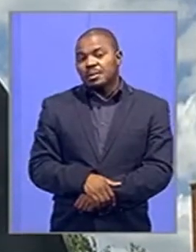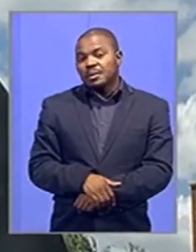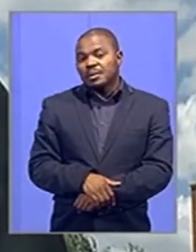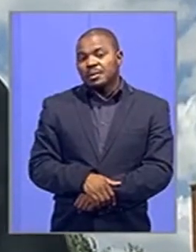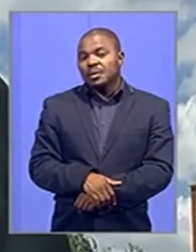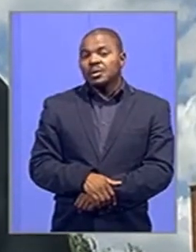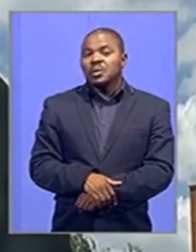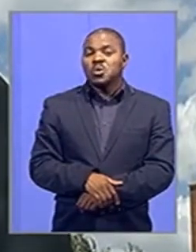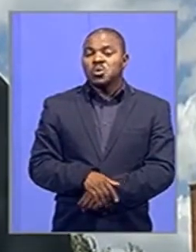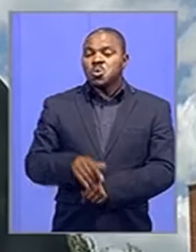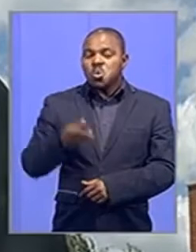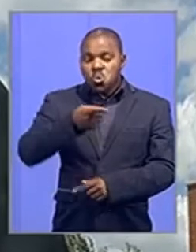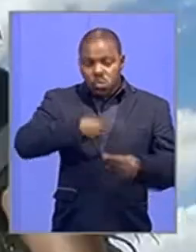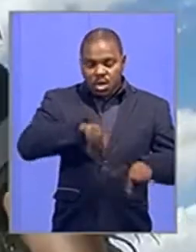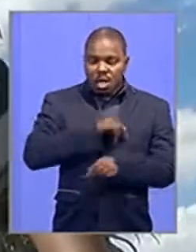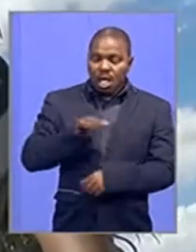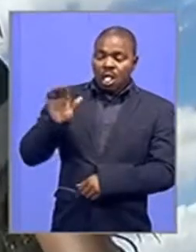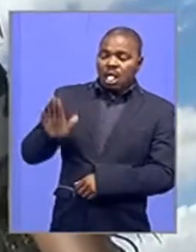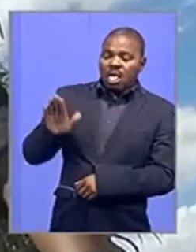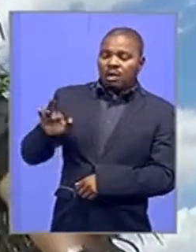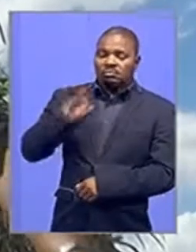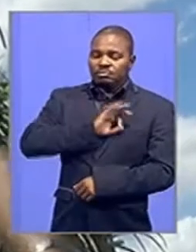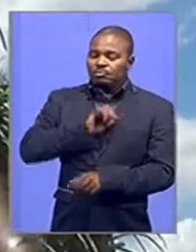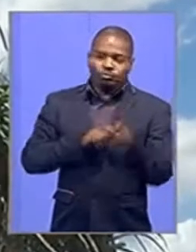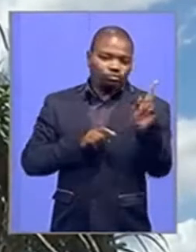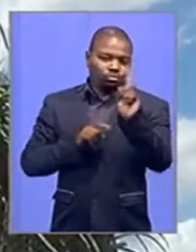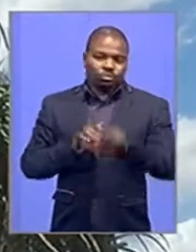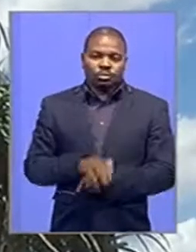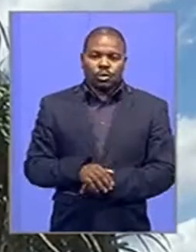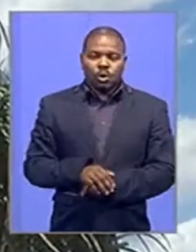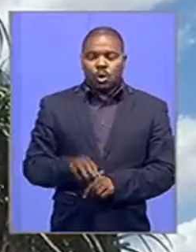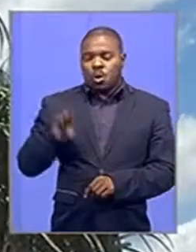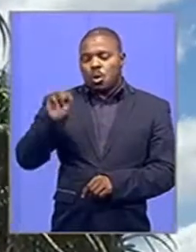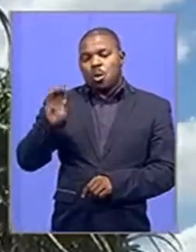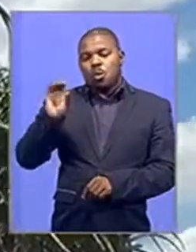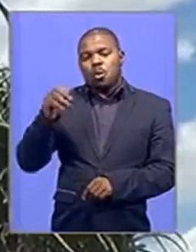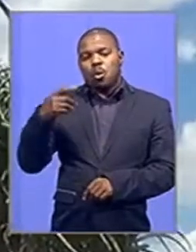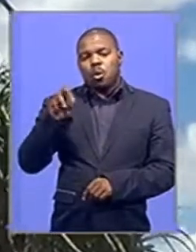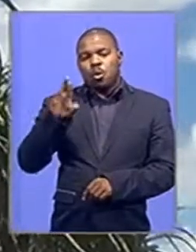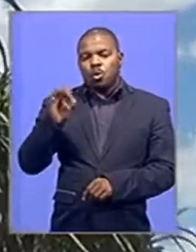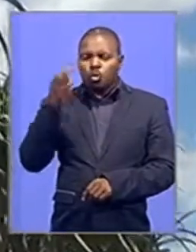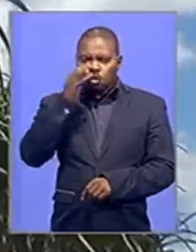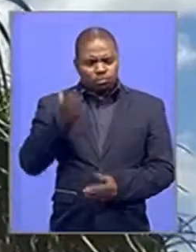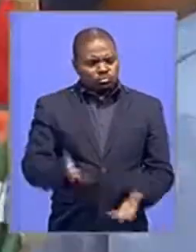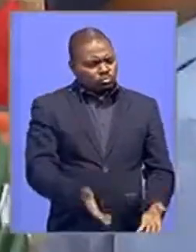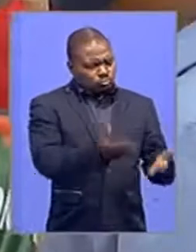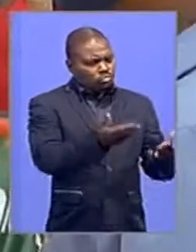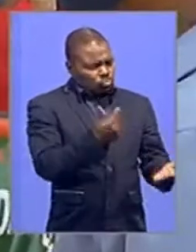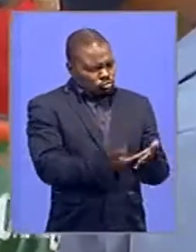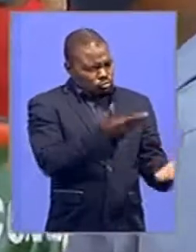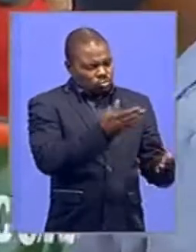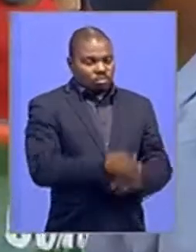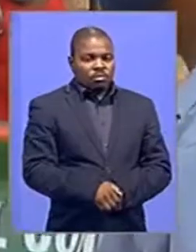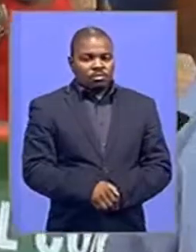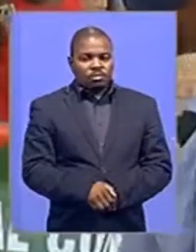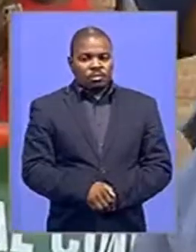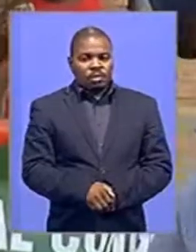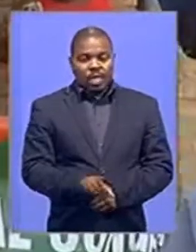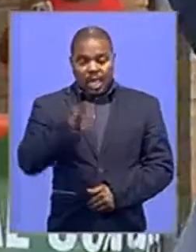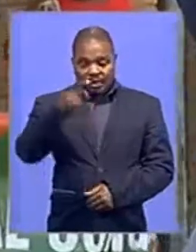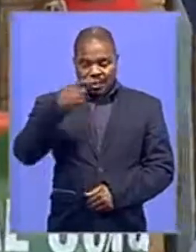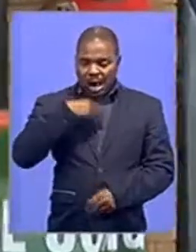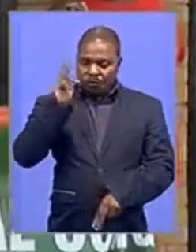you must be not sympathetic. Mokgoro a re ga go sepe se se ba thibelang go dira seo. Where I'm at fault and